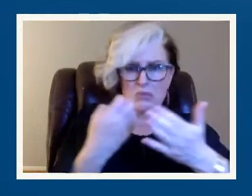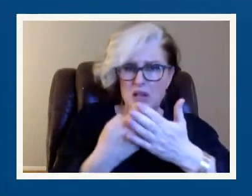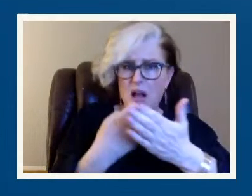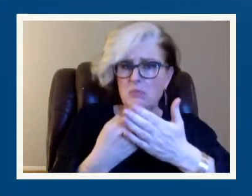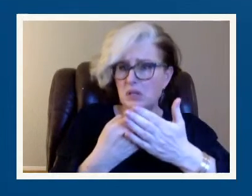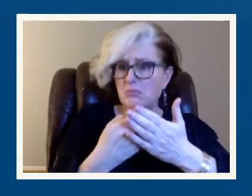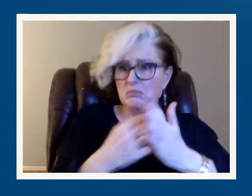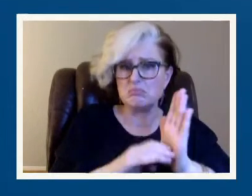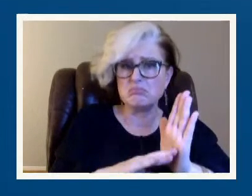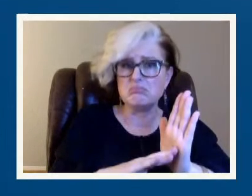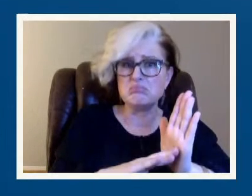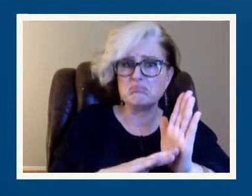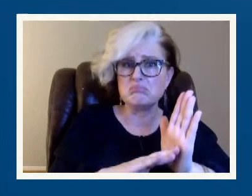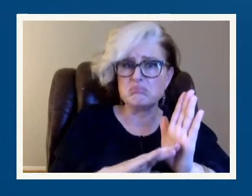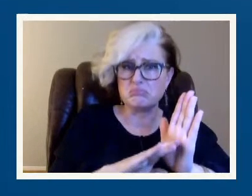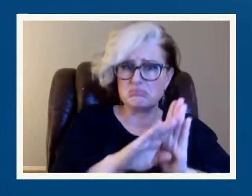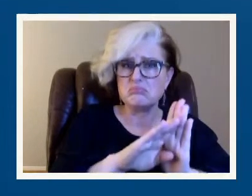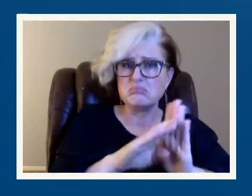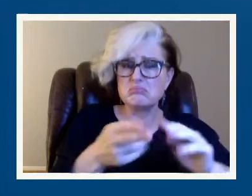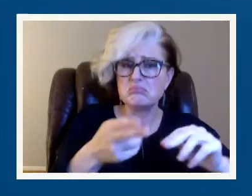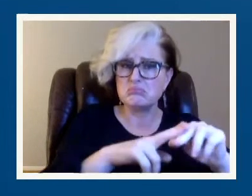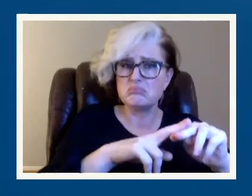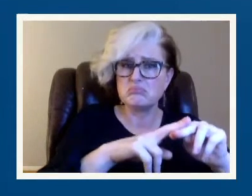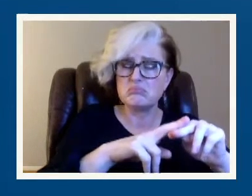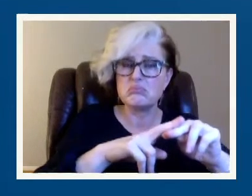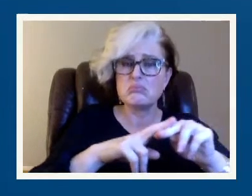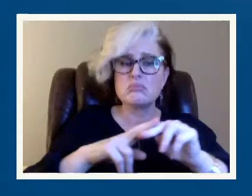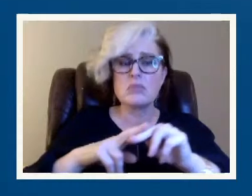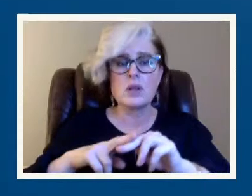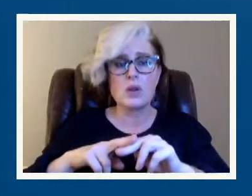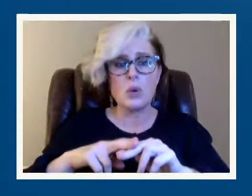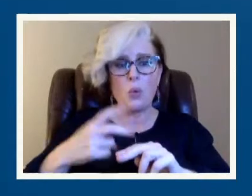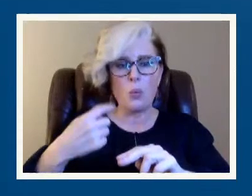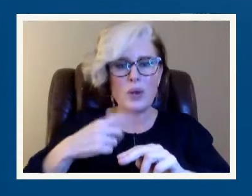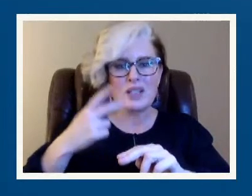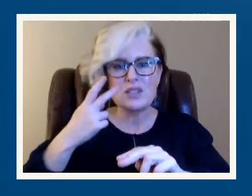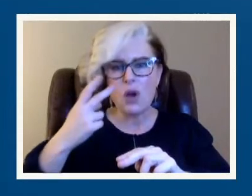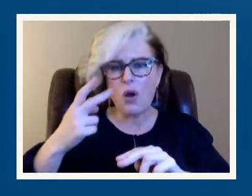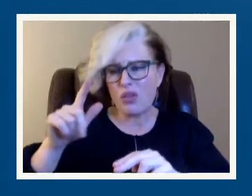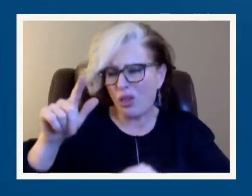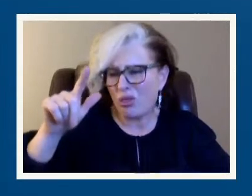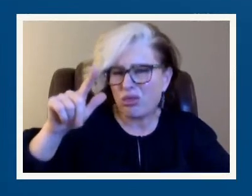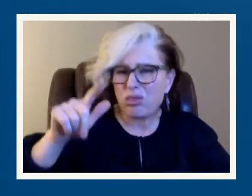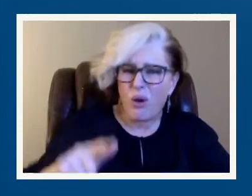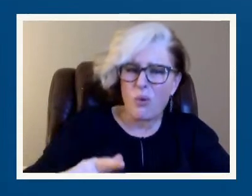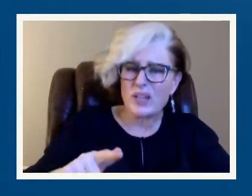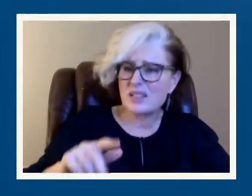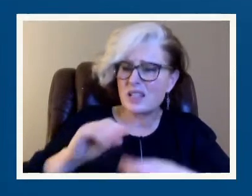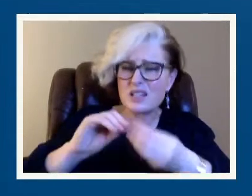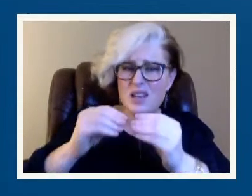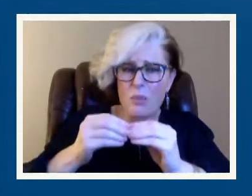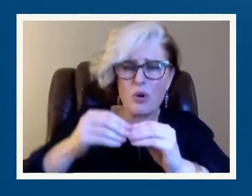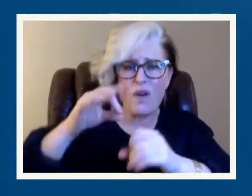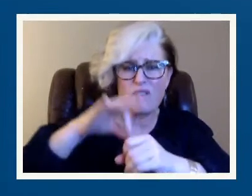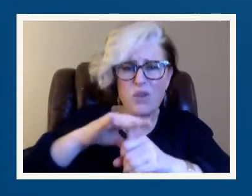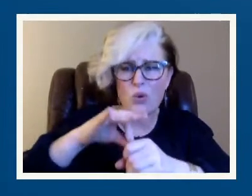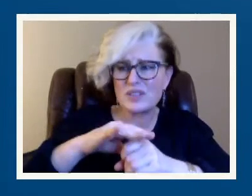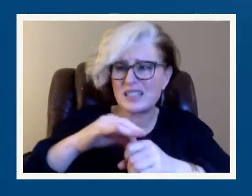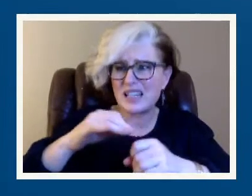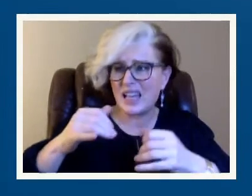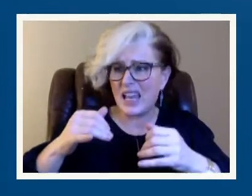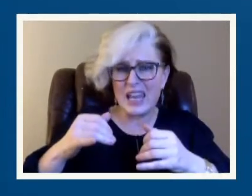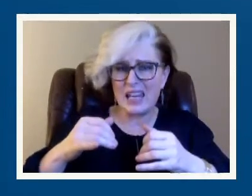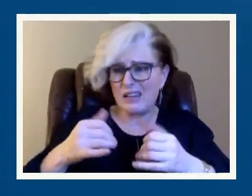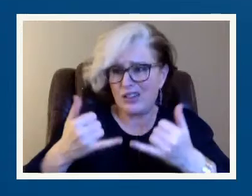was improving, we saw the lowest voting rate recorded in modern history,